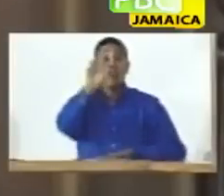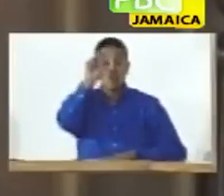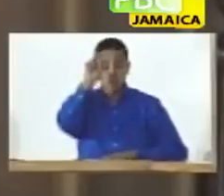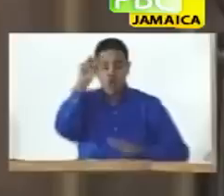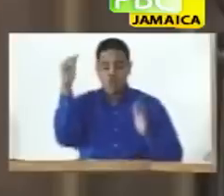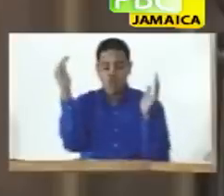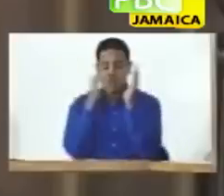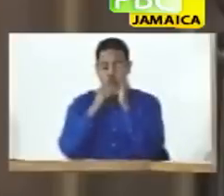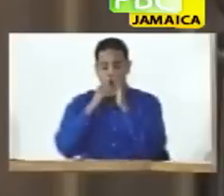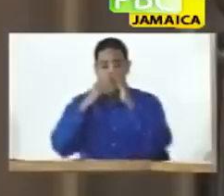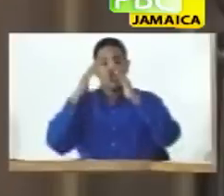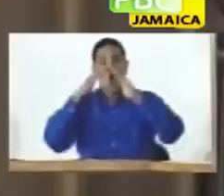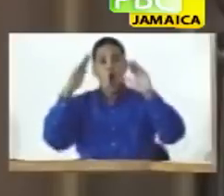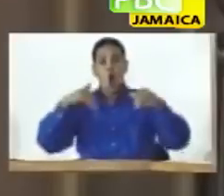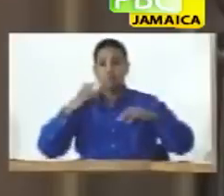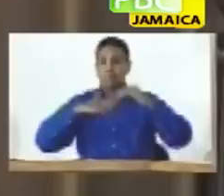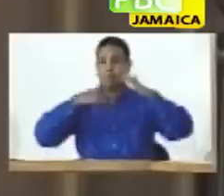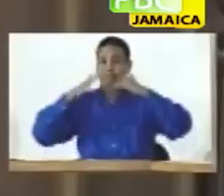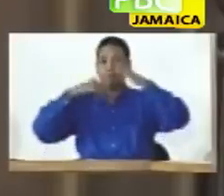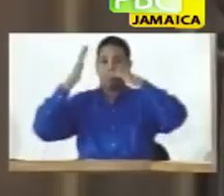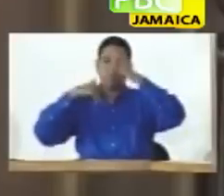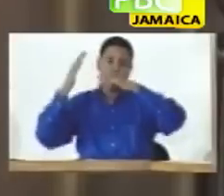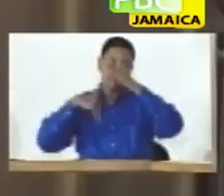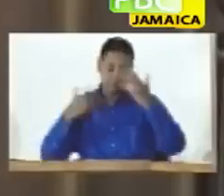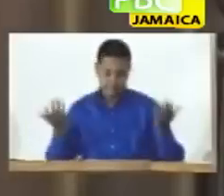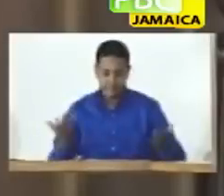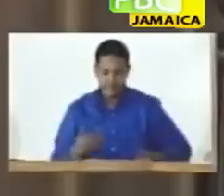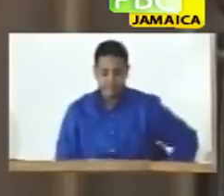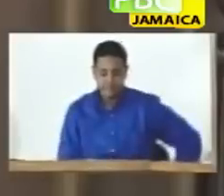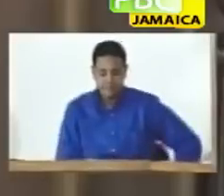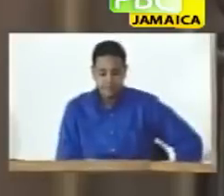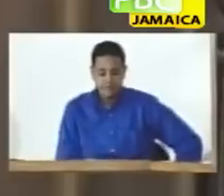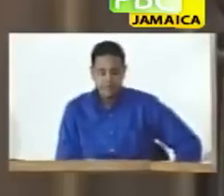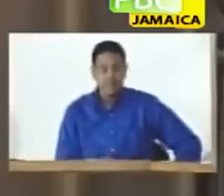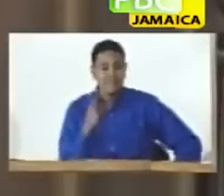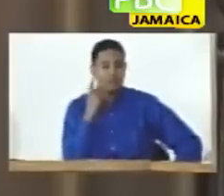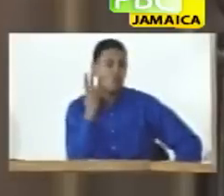30,000 housing units started.